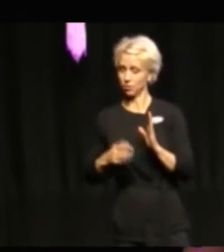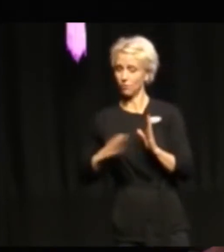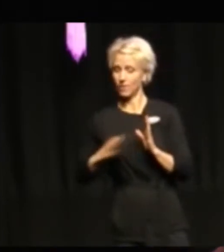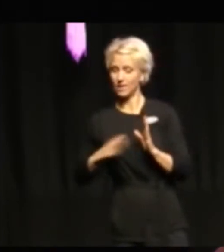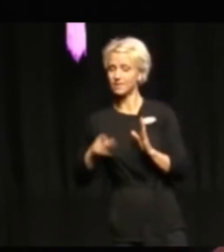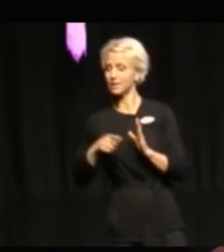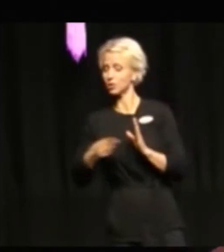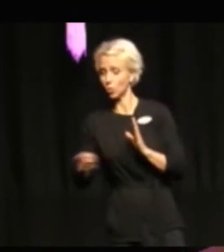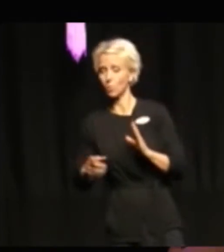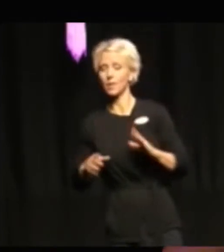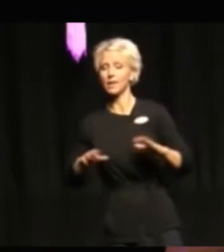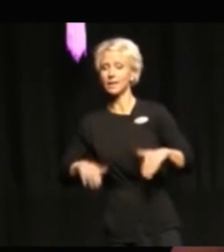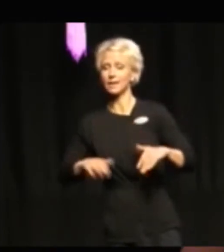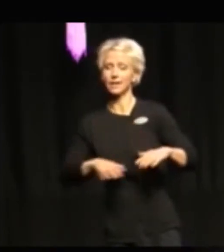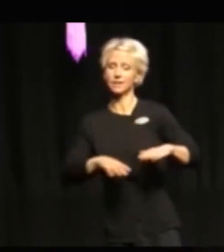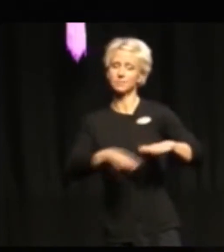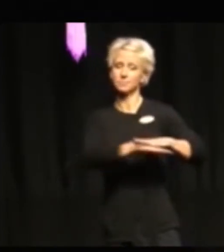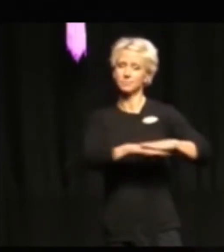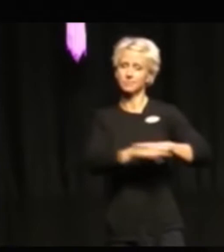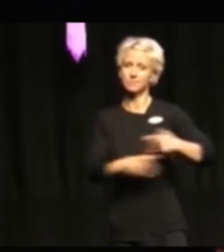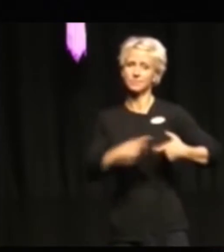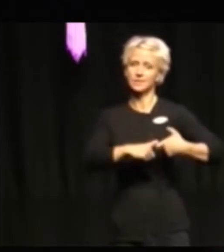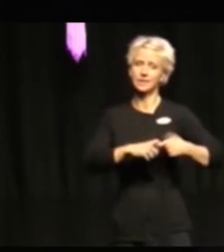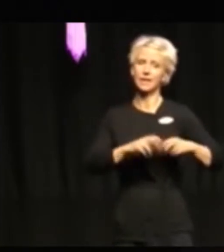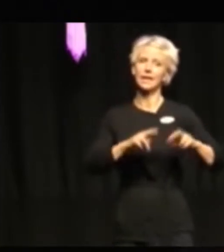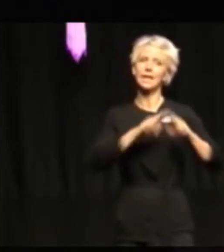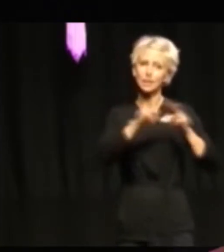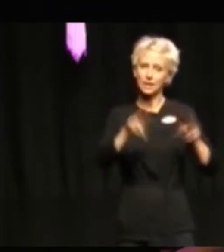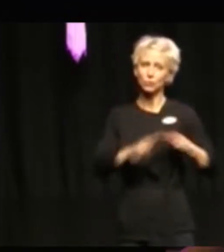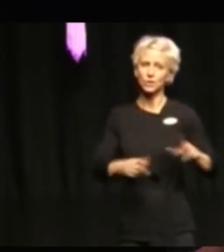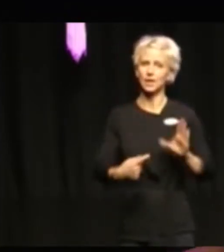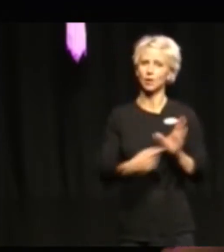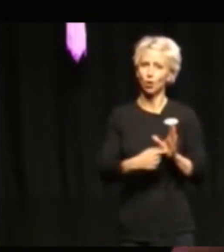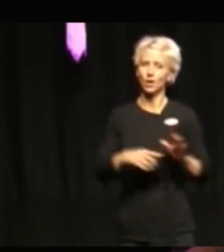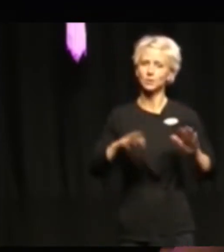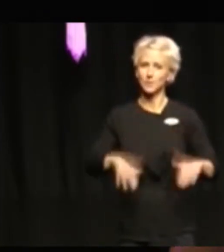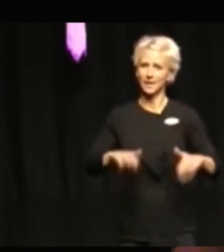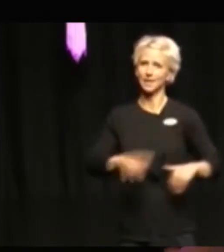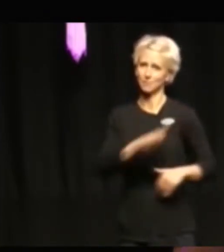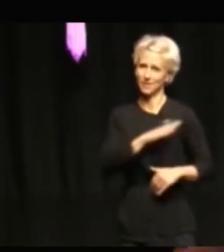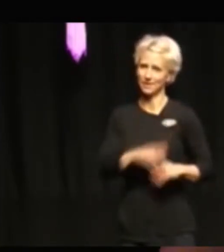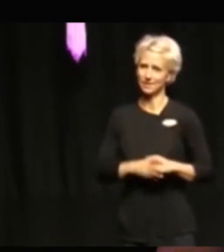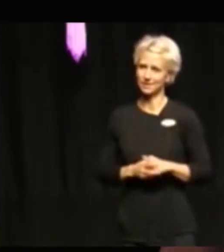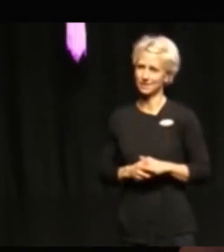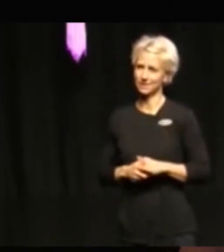all based on the international law that already existed. It was just